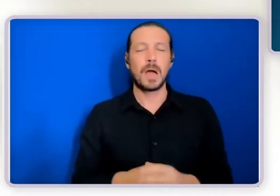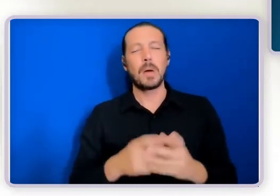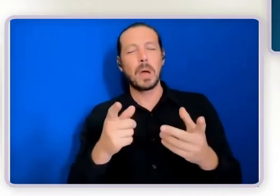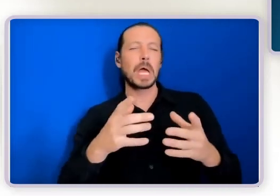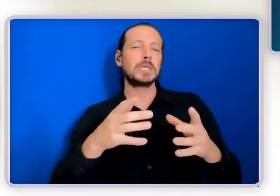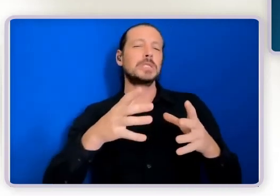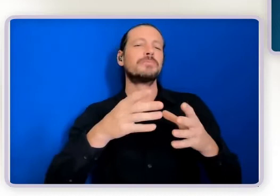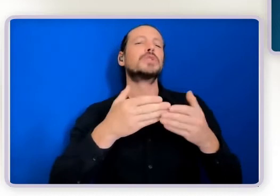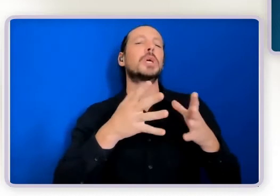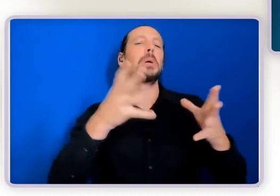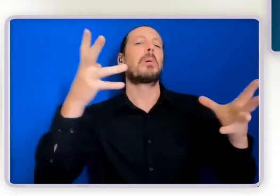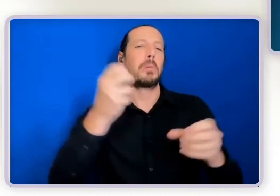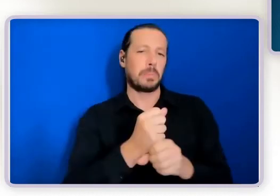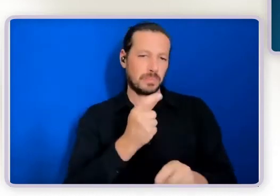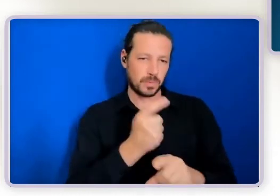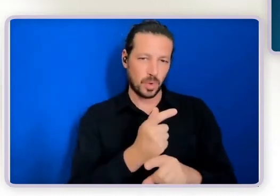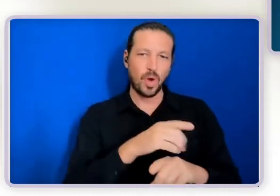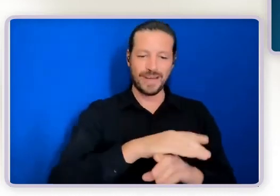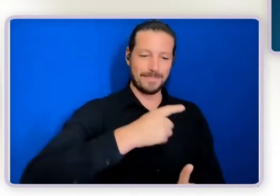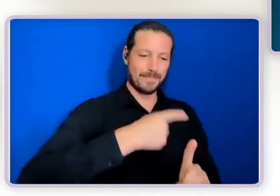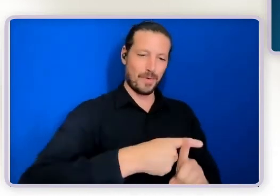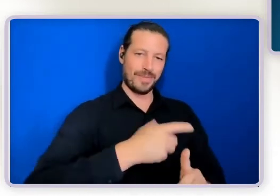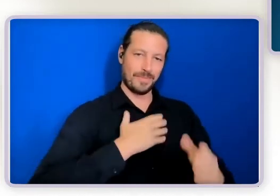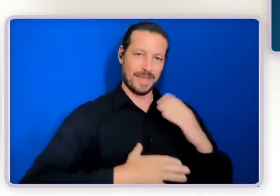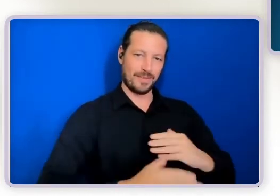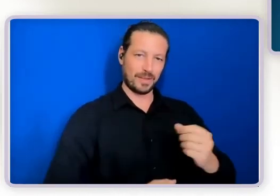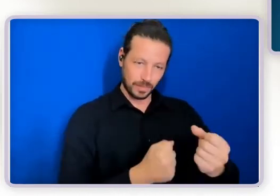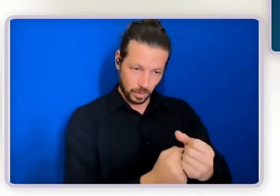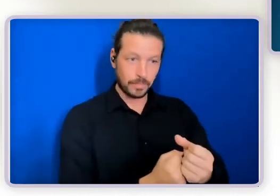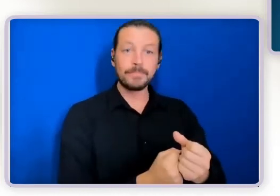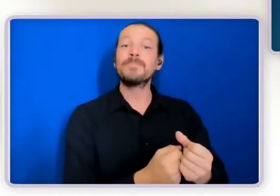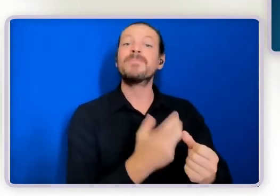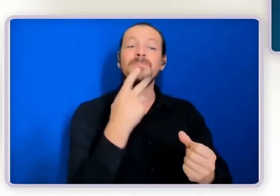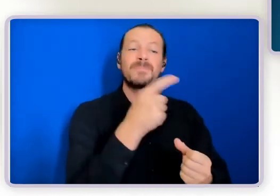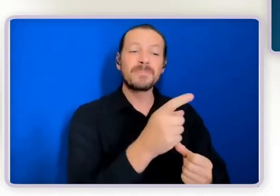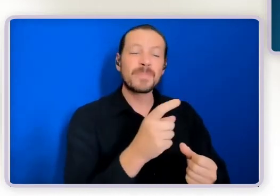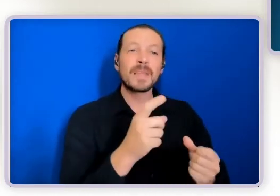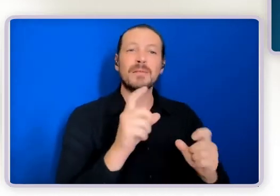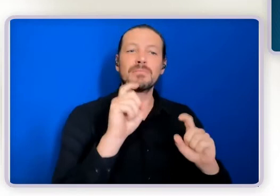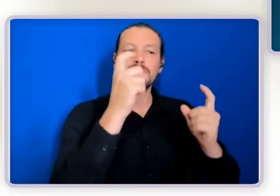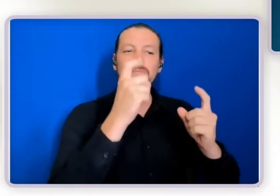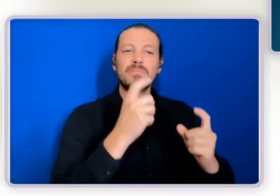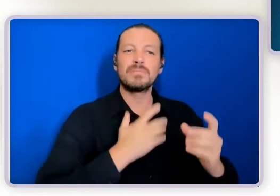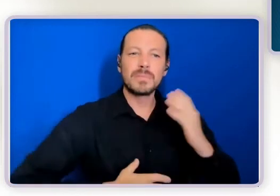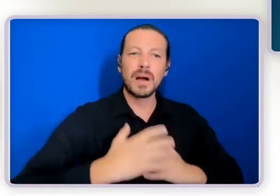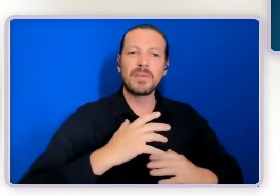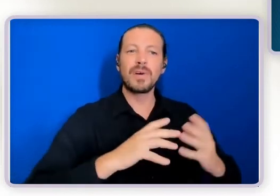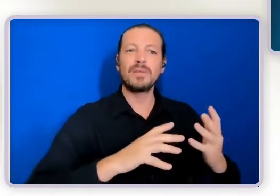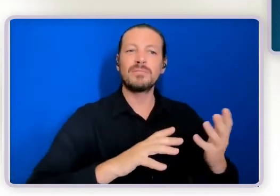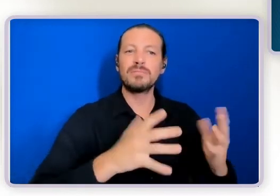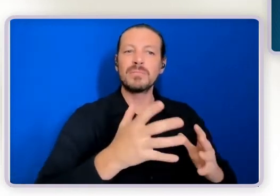talks about trying to address behaviours of concern in a positive way. But if you look